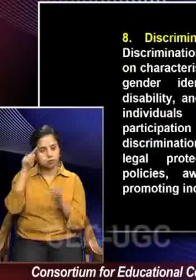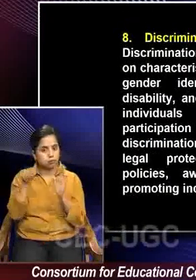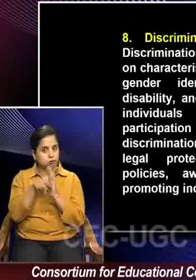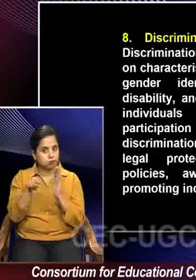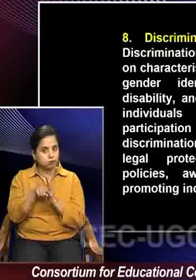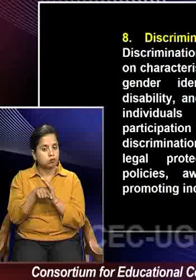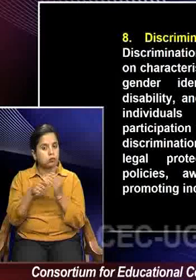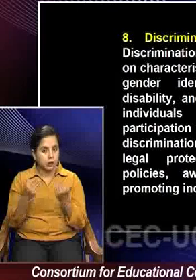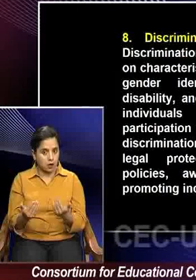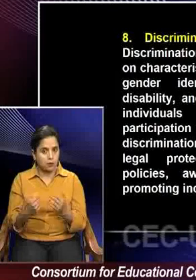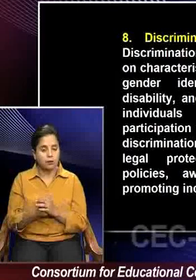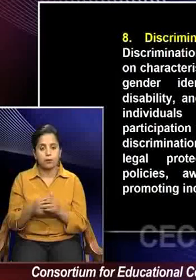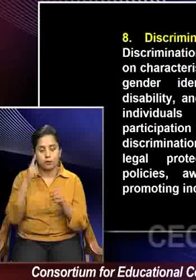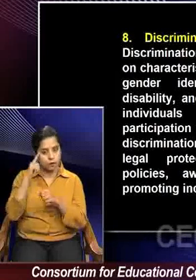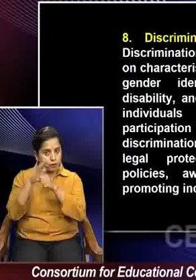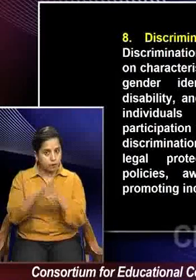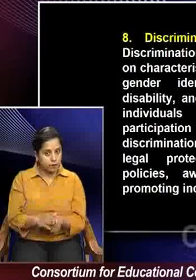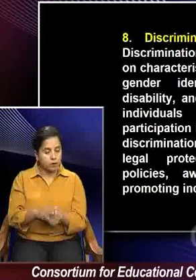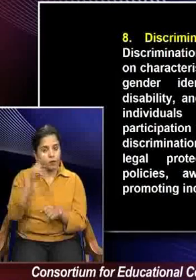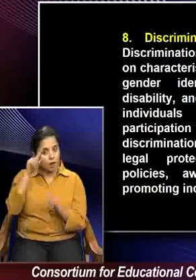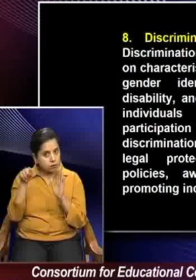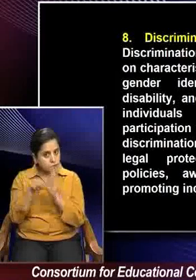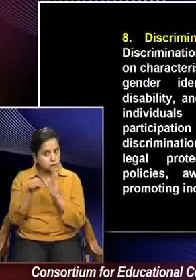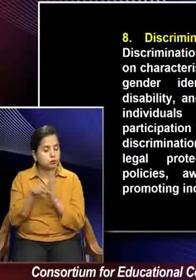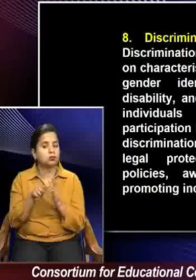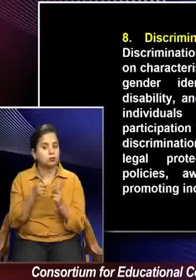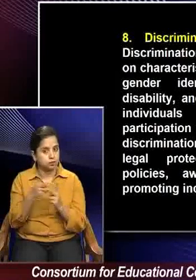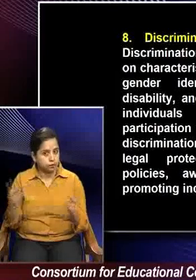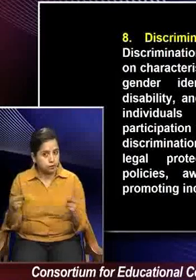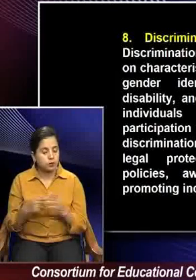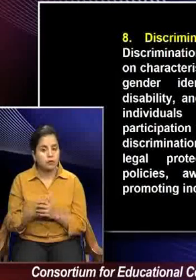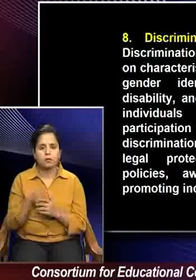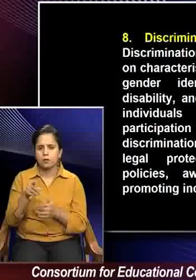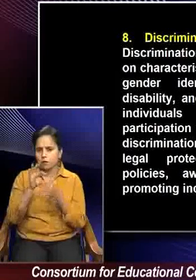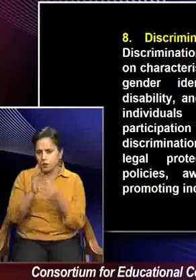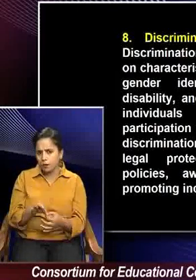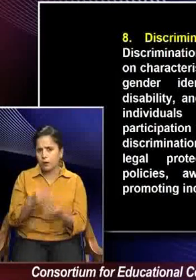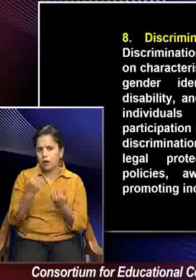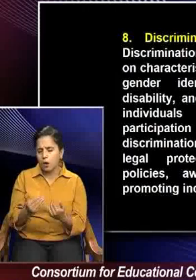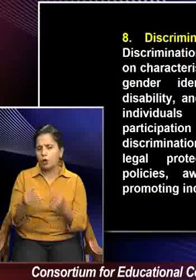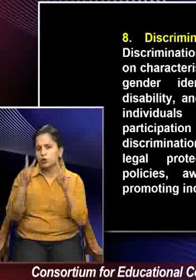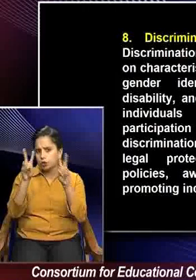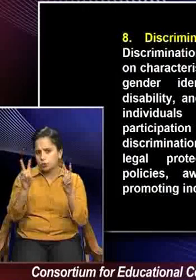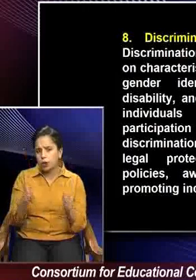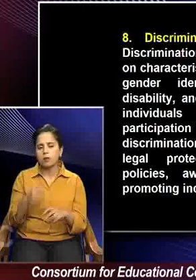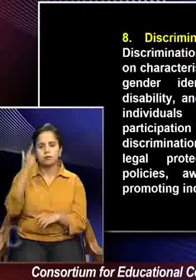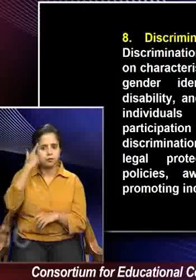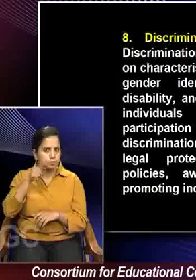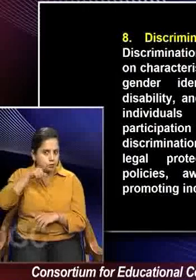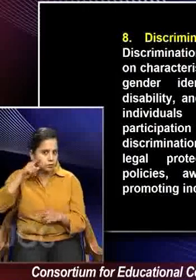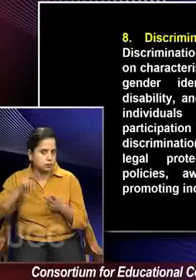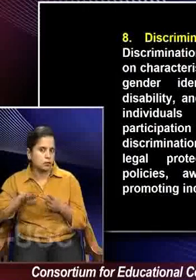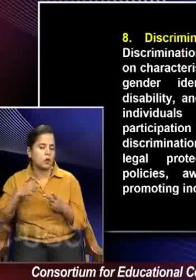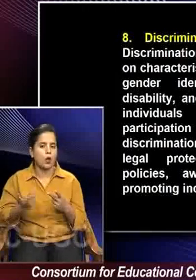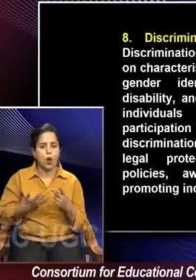stigmatization. Discrimination and stigmatization based on the characteristics of race,